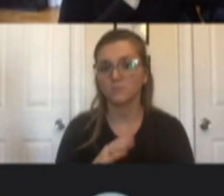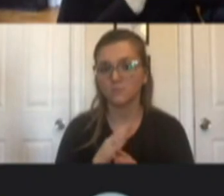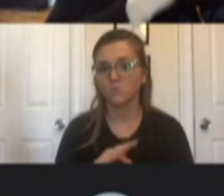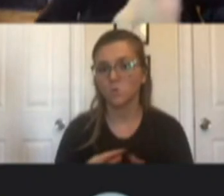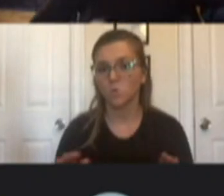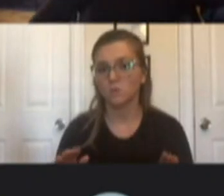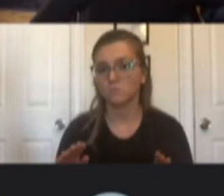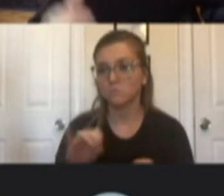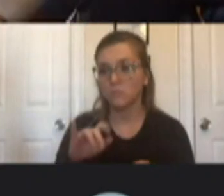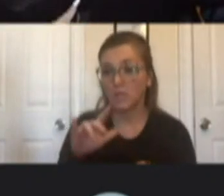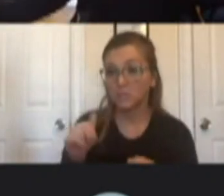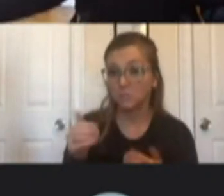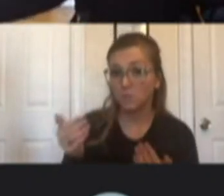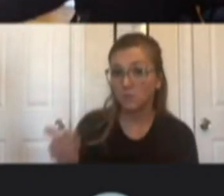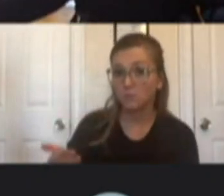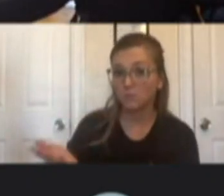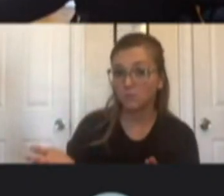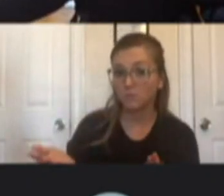Go ahead, Elizabeth.